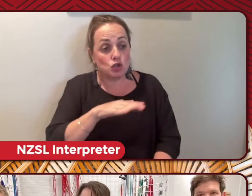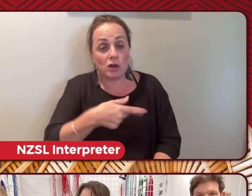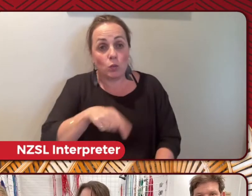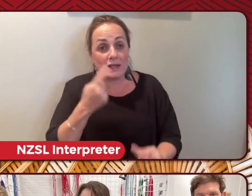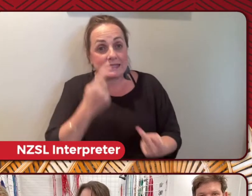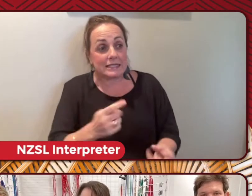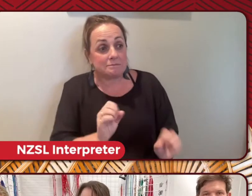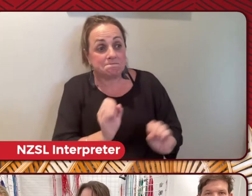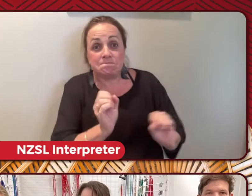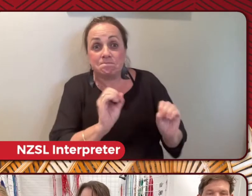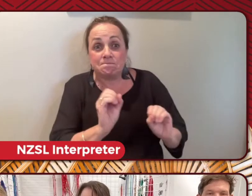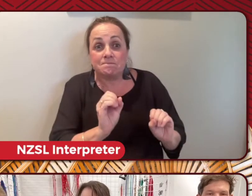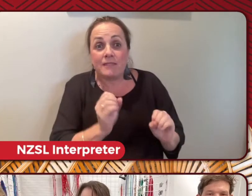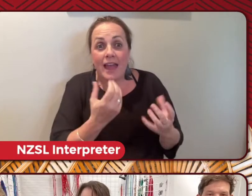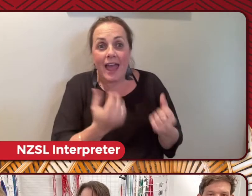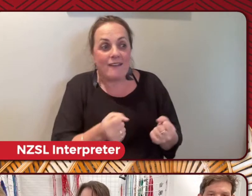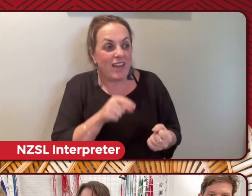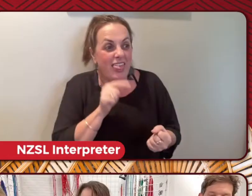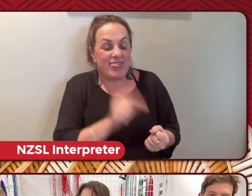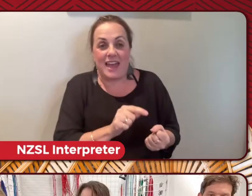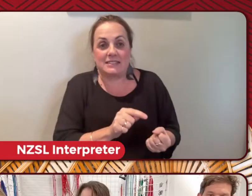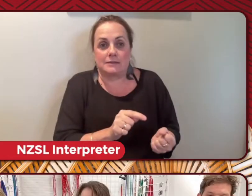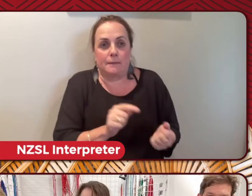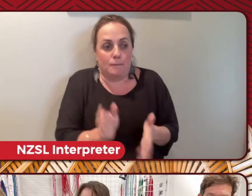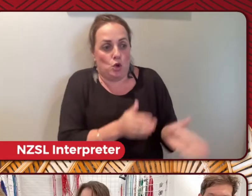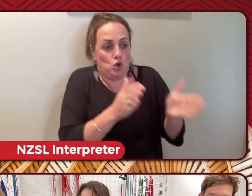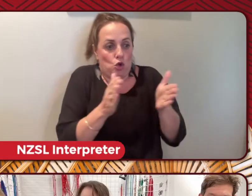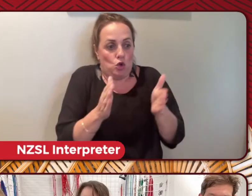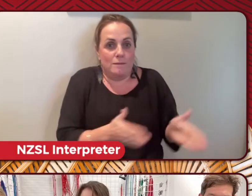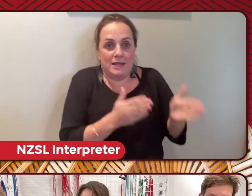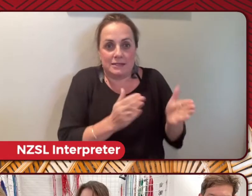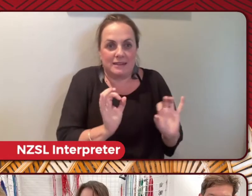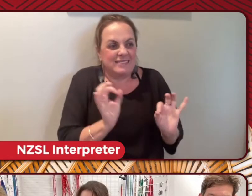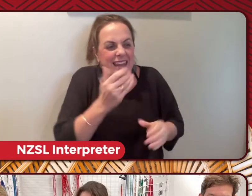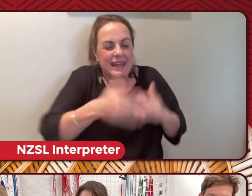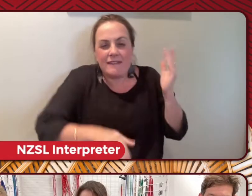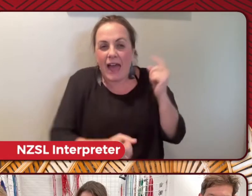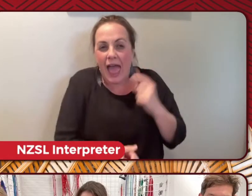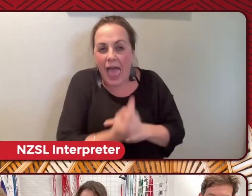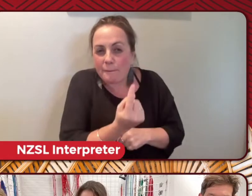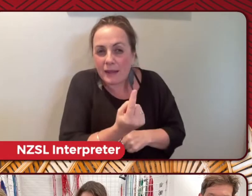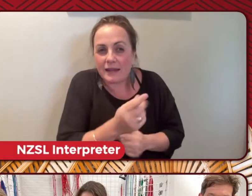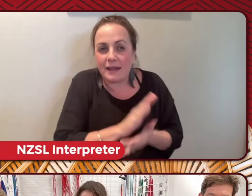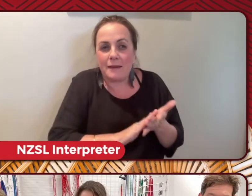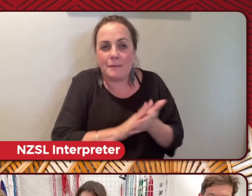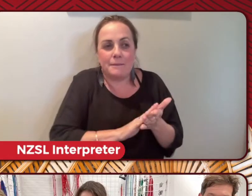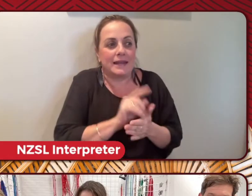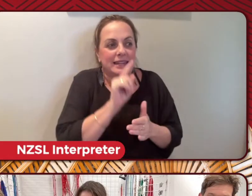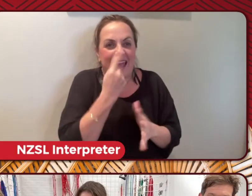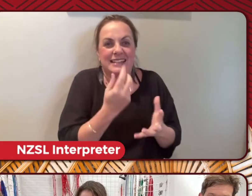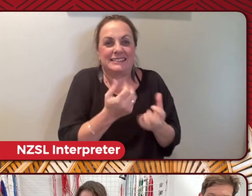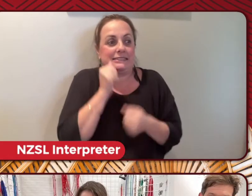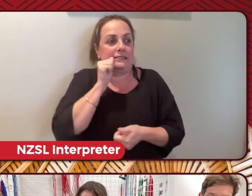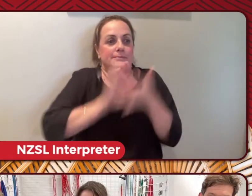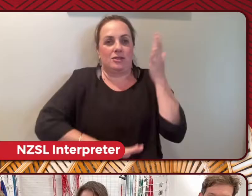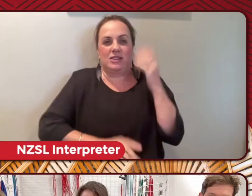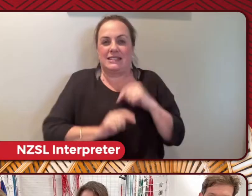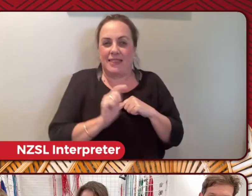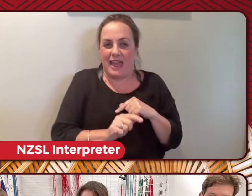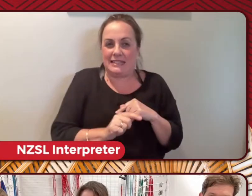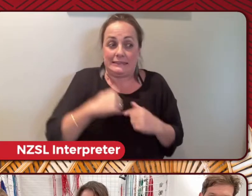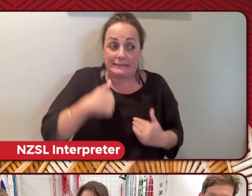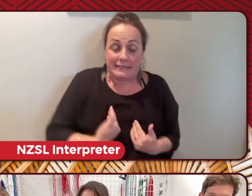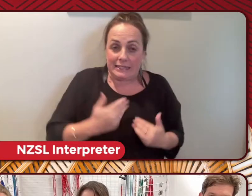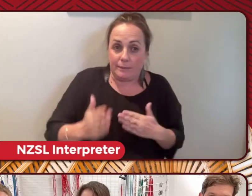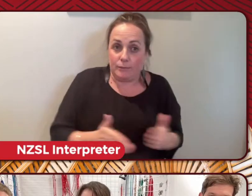have those conditions or that movement exploration to be able to get those hundreds and thousands of hours. And so as